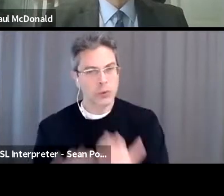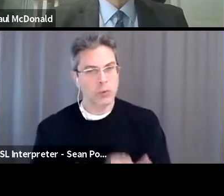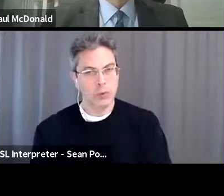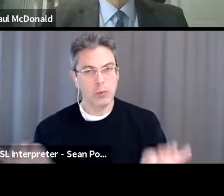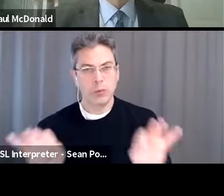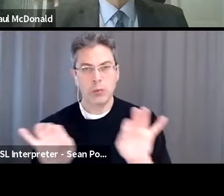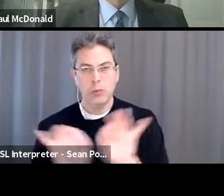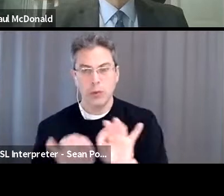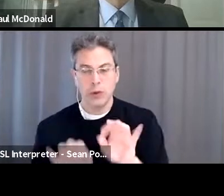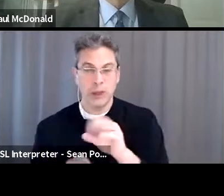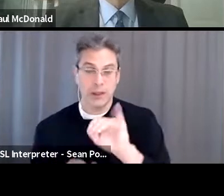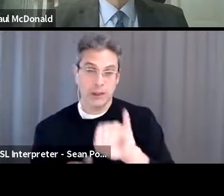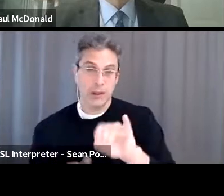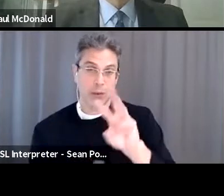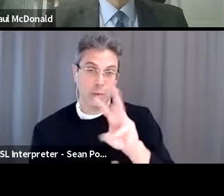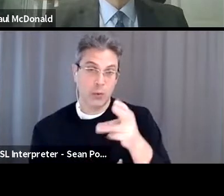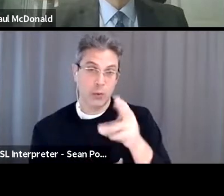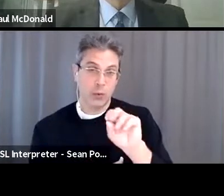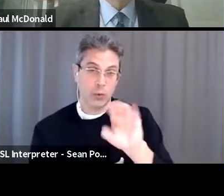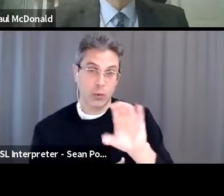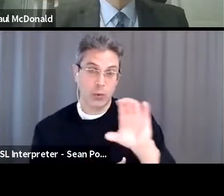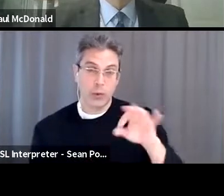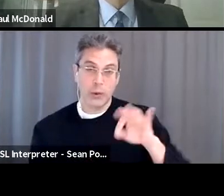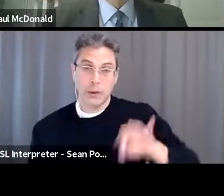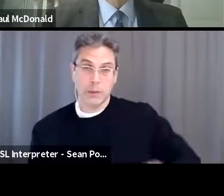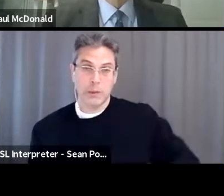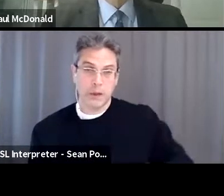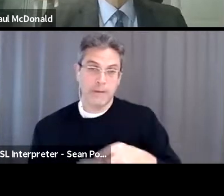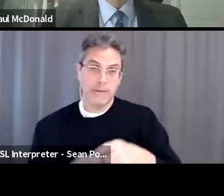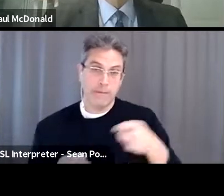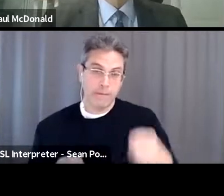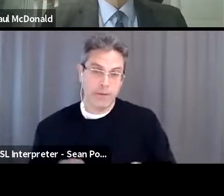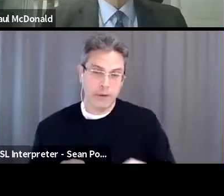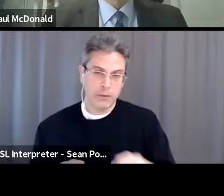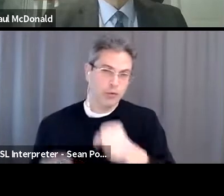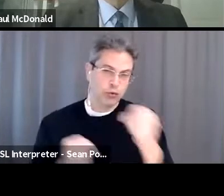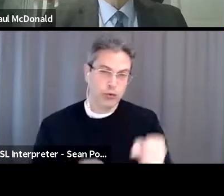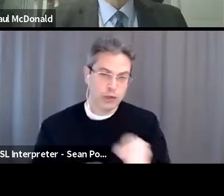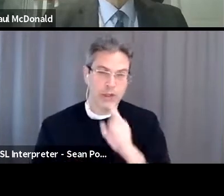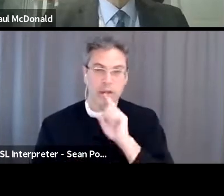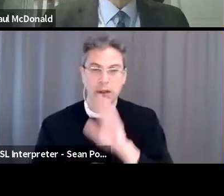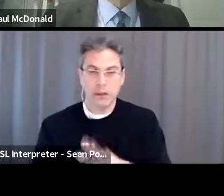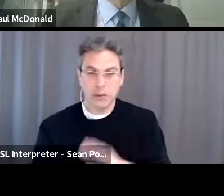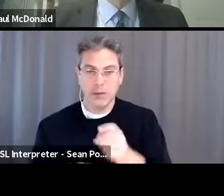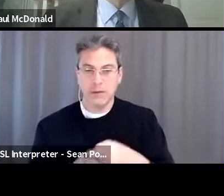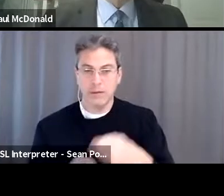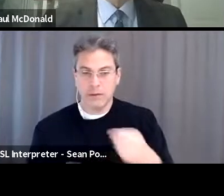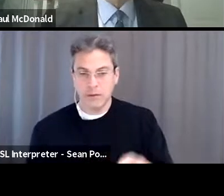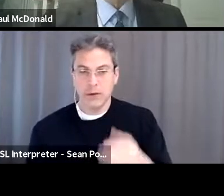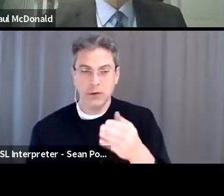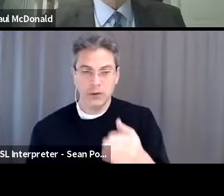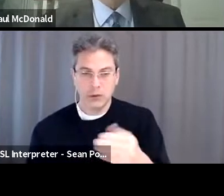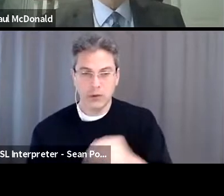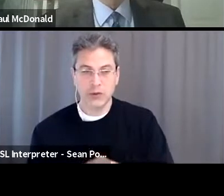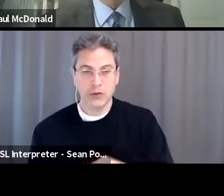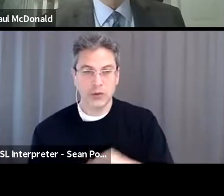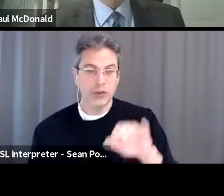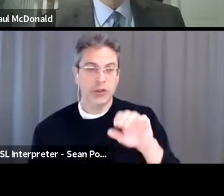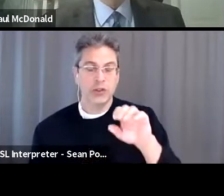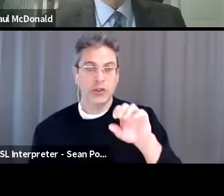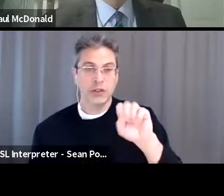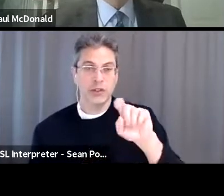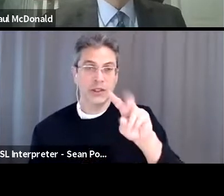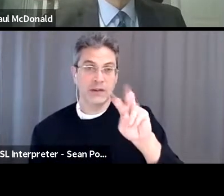benefits greatly from the strong leadership and dedication Professor Stephen J. Hoffman and Dr. Susan Rogers Van